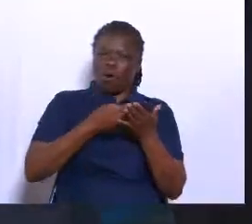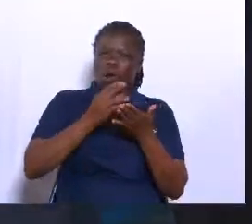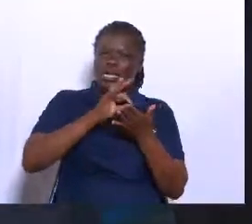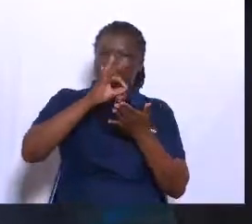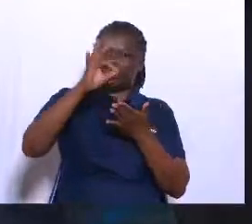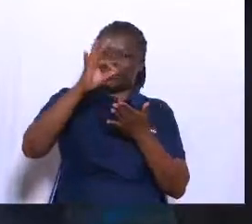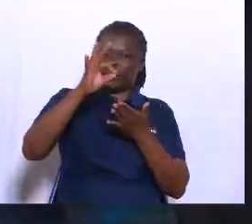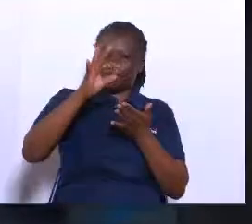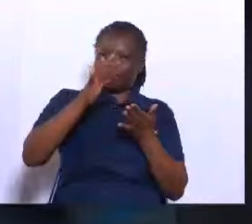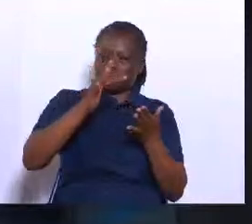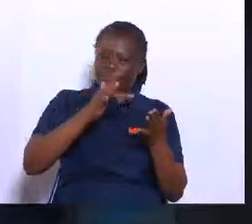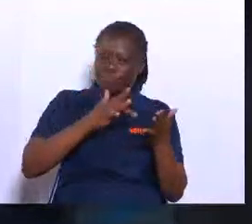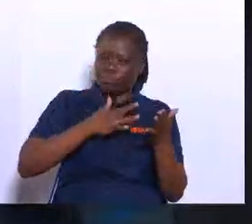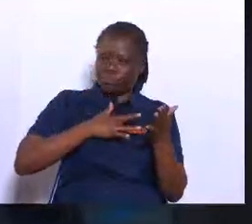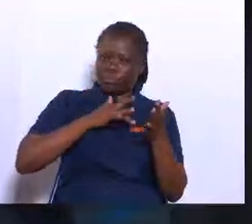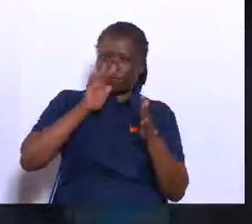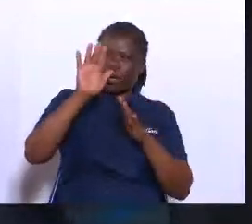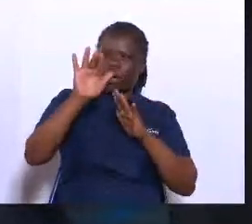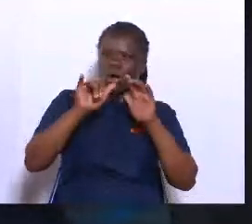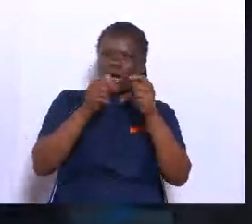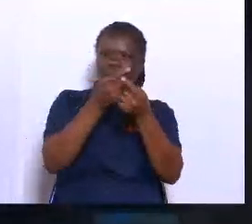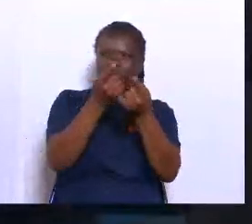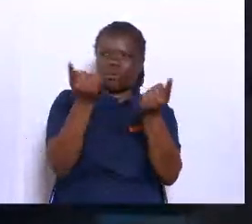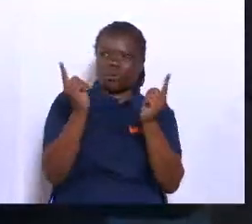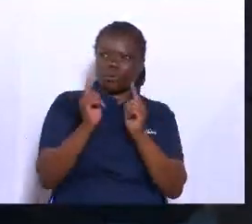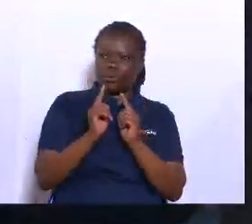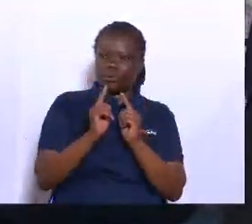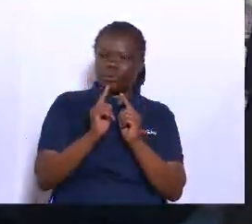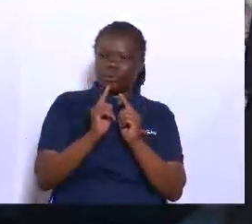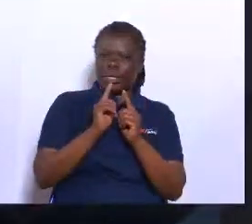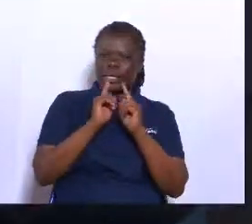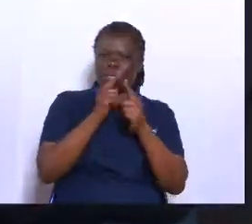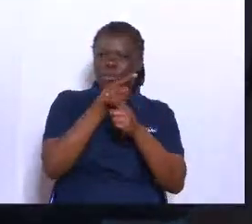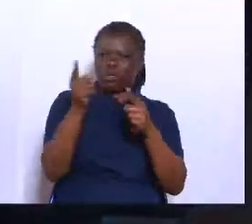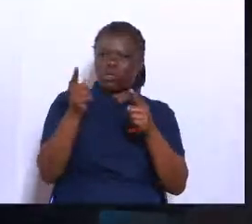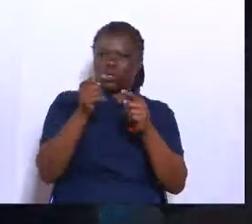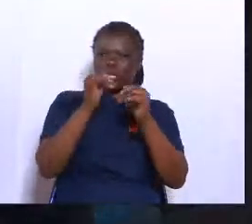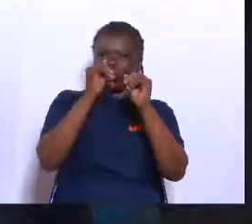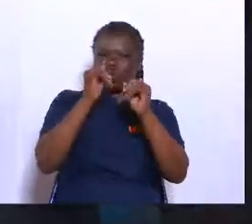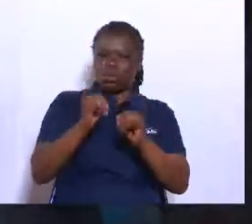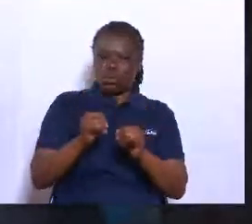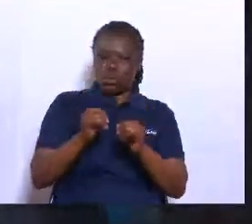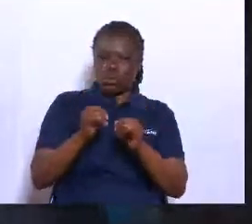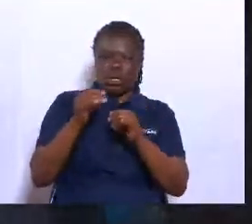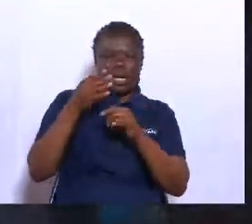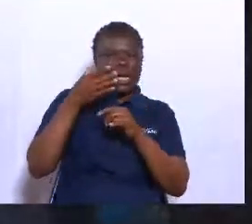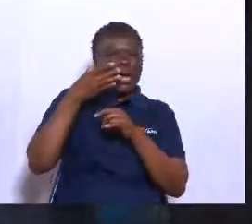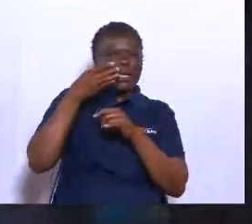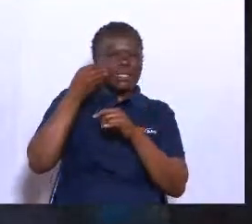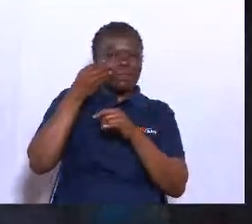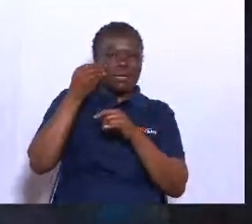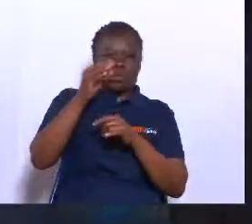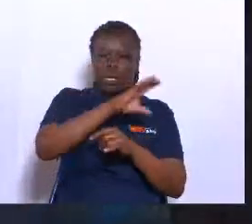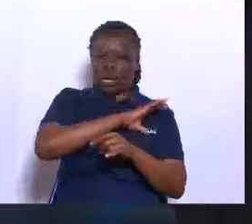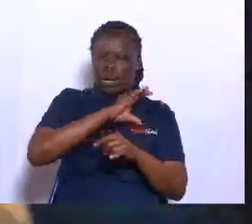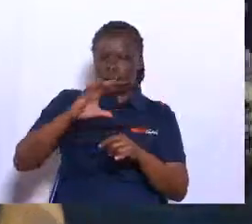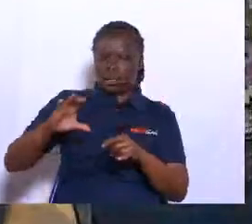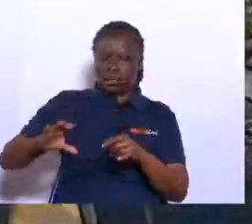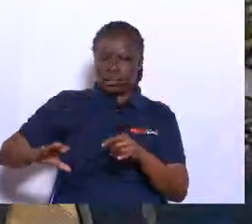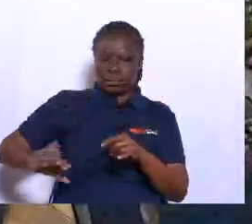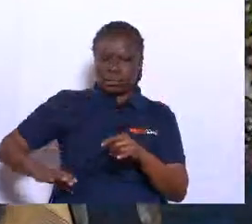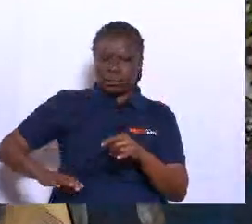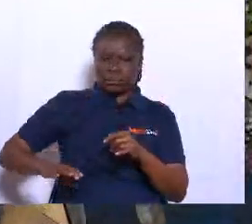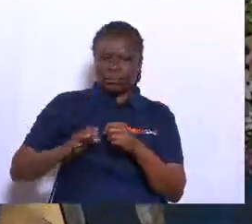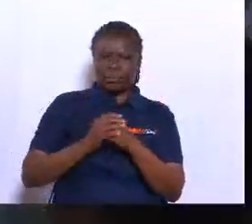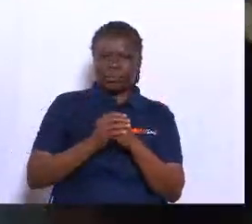wa Mungu. Calling you. Anayekuongelesha kwa upole. To a new experience with Christ. Ili uweze kuwa na uhusiano wa pekee mpya na